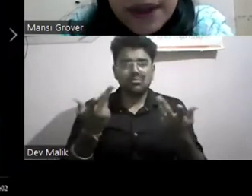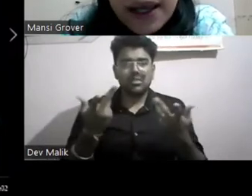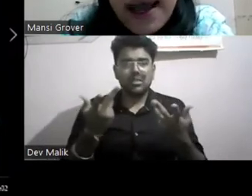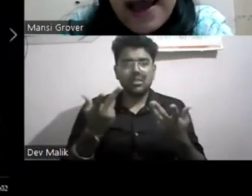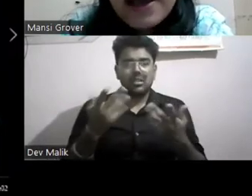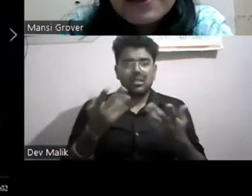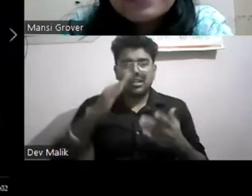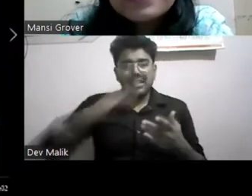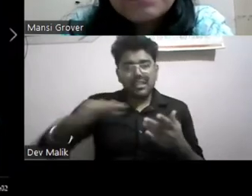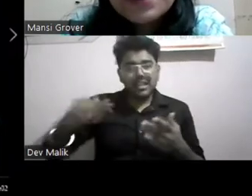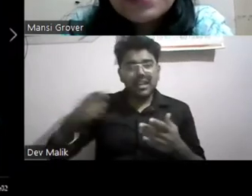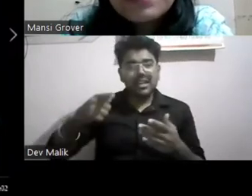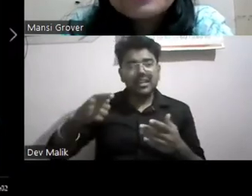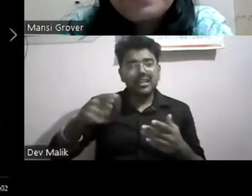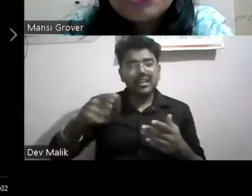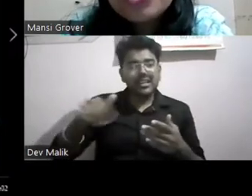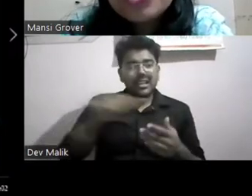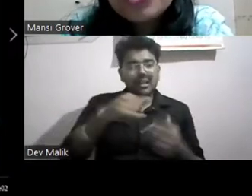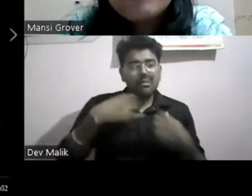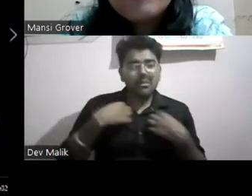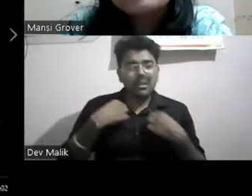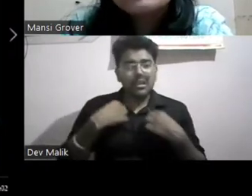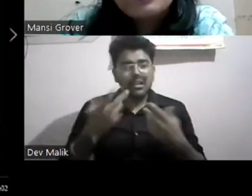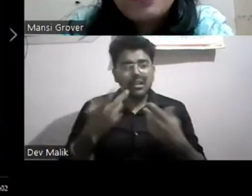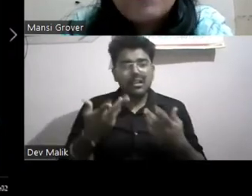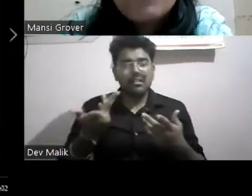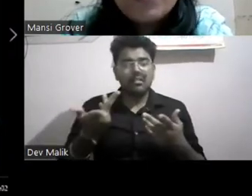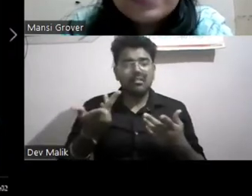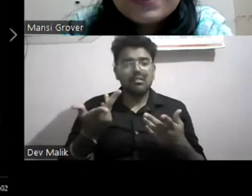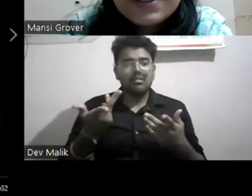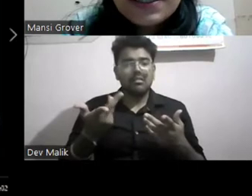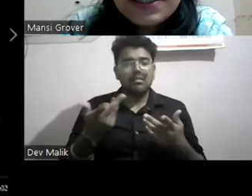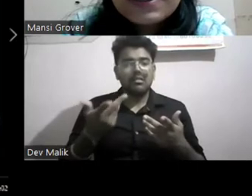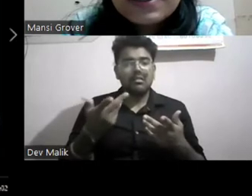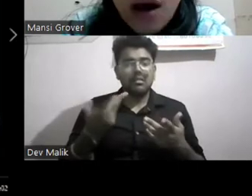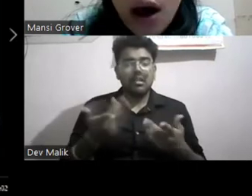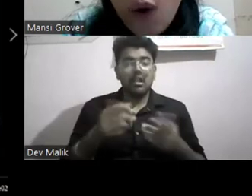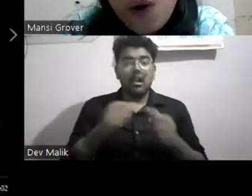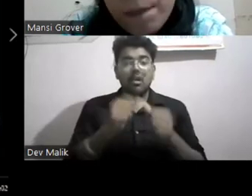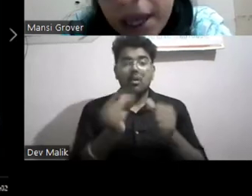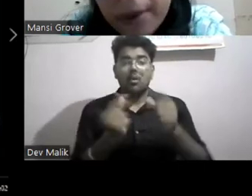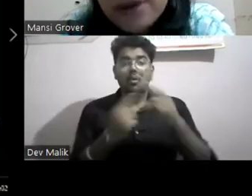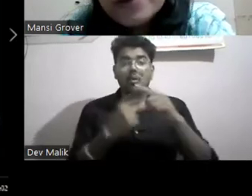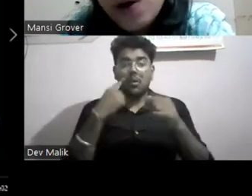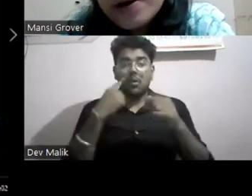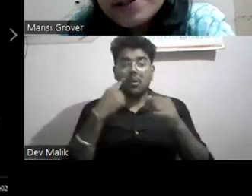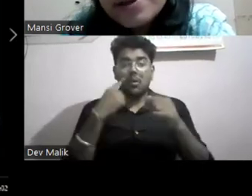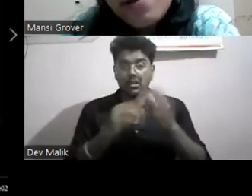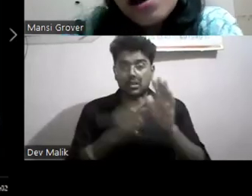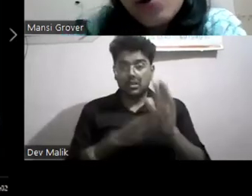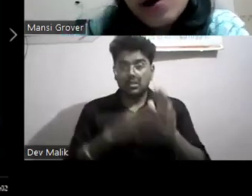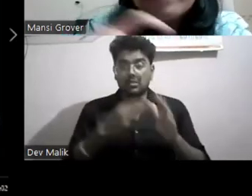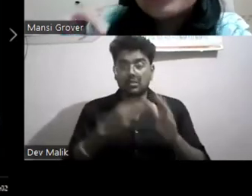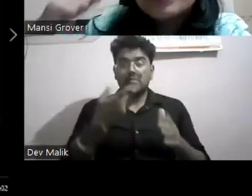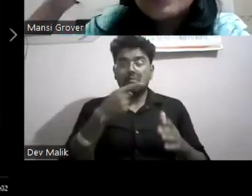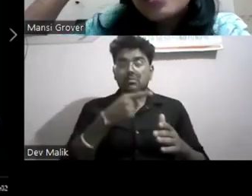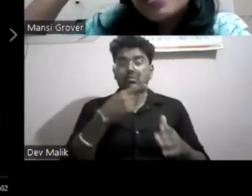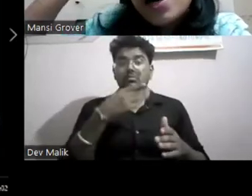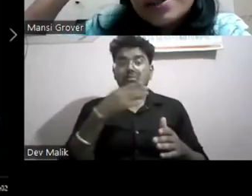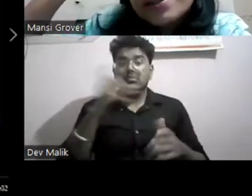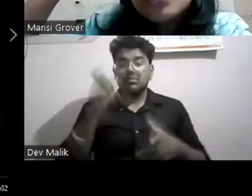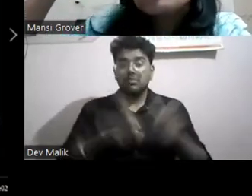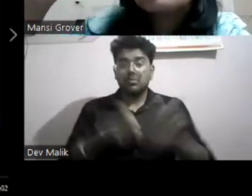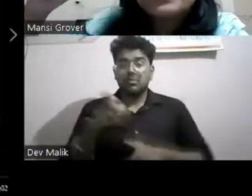child. And the something that I was mentioning before, how autistic kids, how people with autism are always,